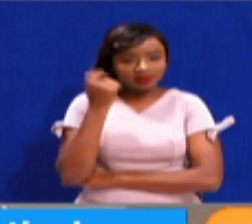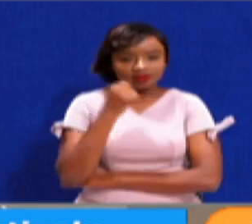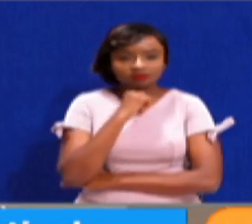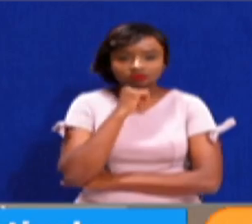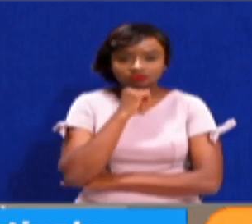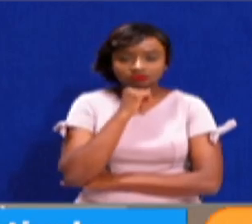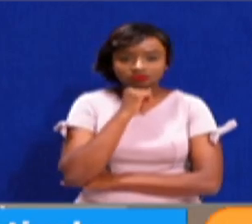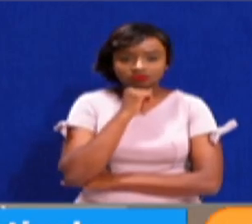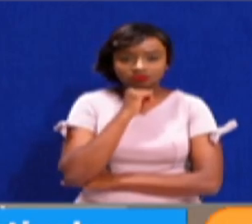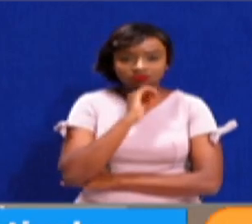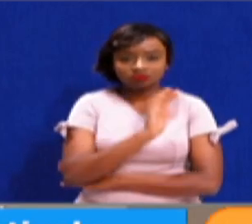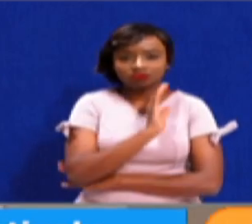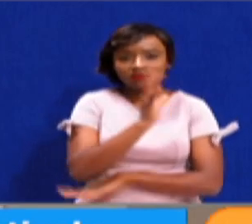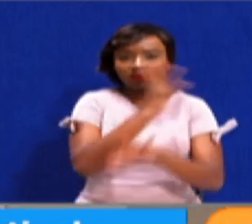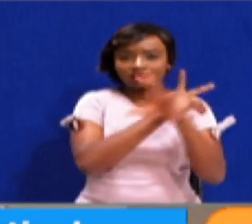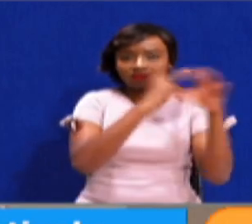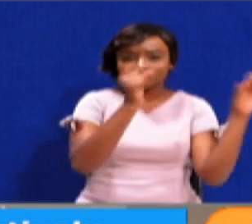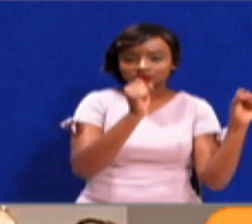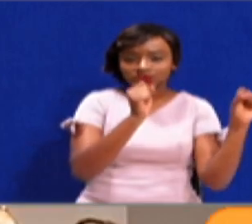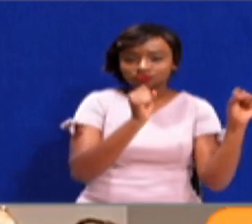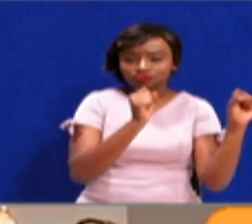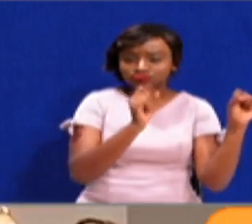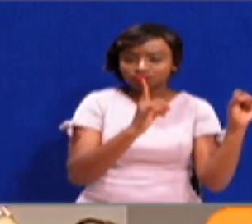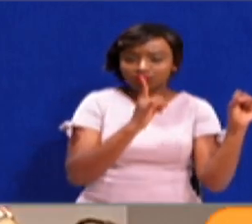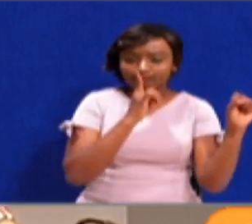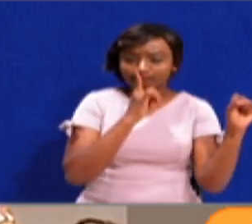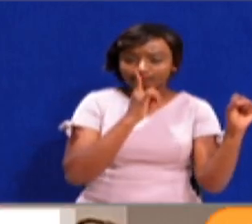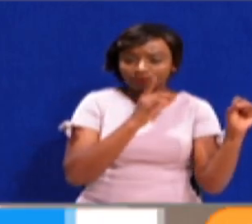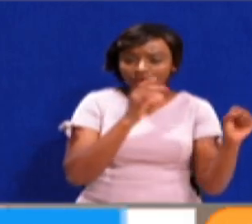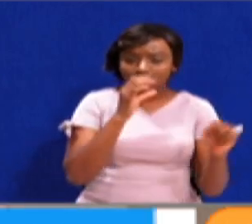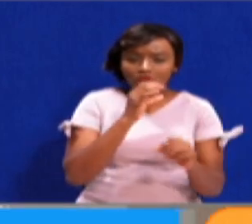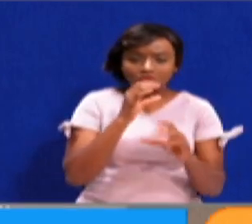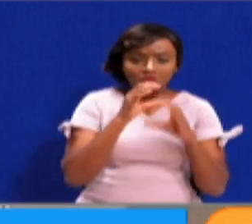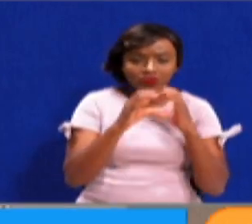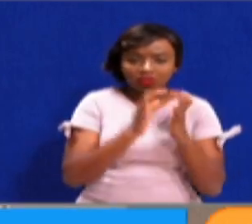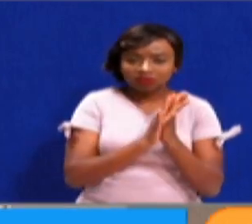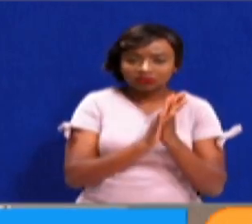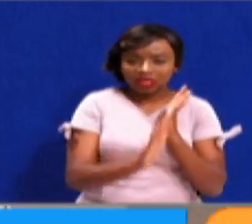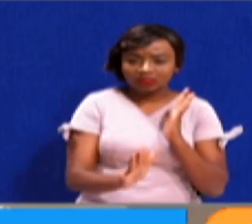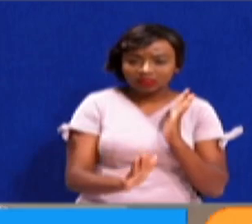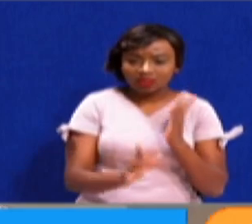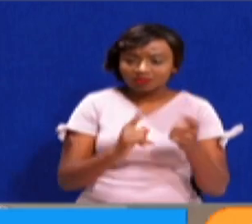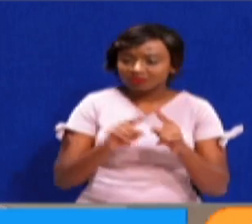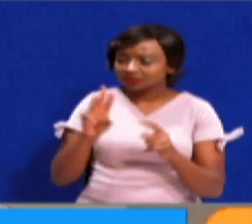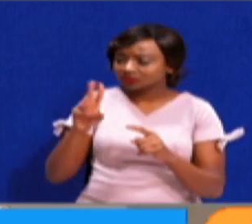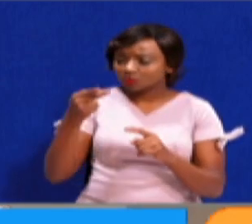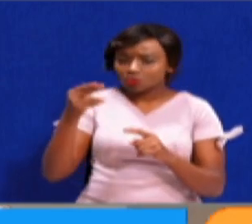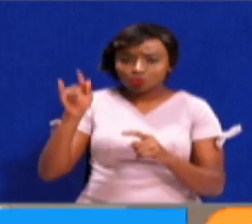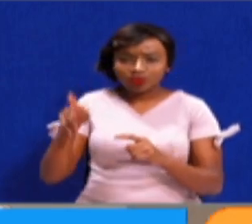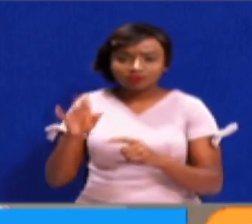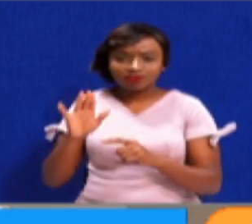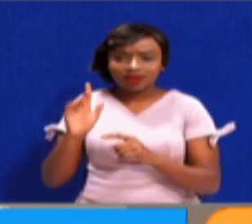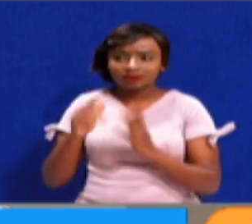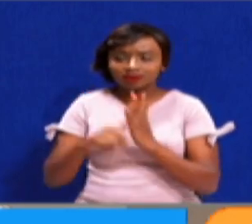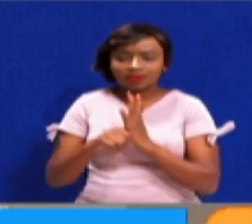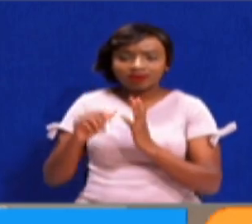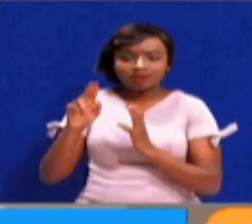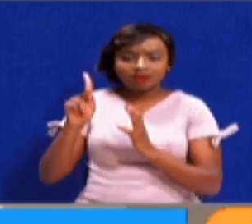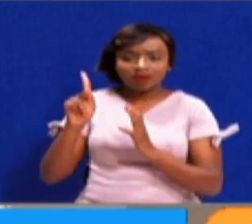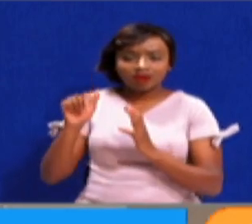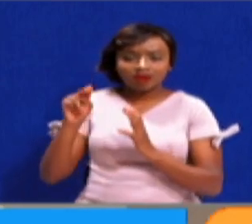of the president in this whole matter, in terms of he has not talked about it, despite insinuations by even the whip, Senator Irungu